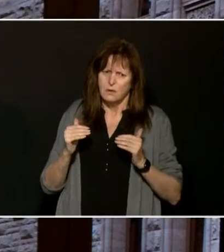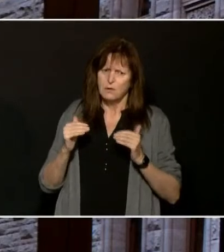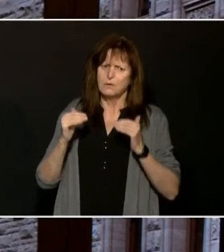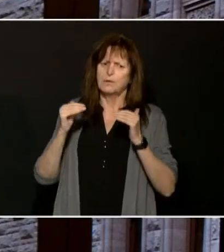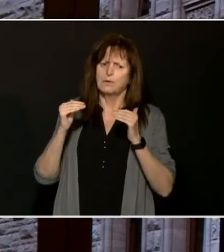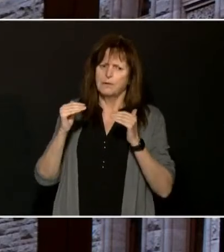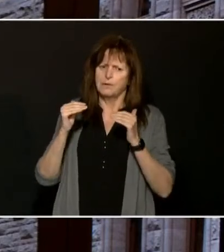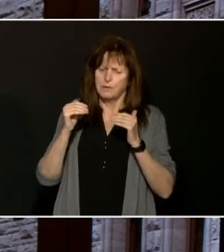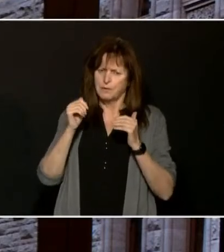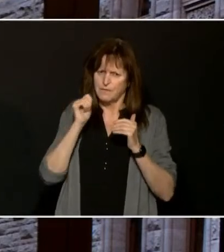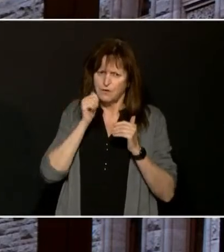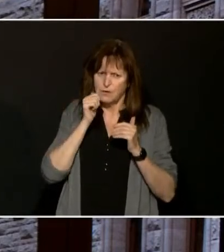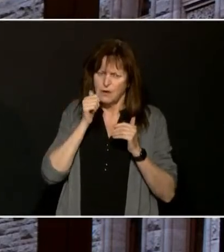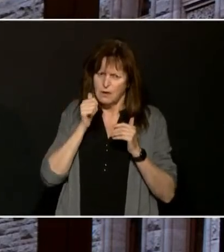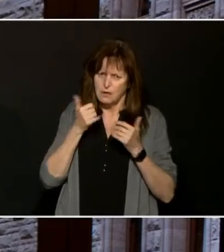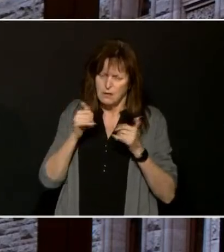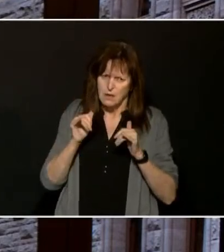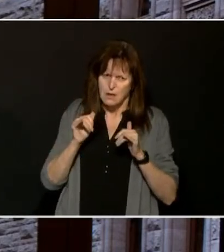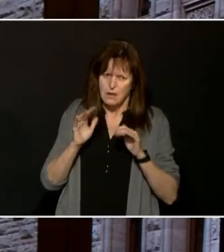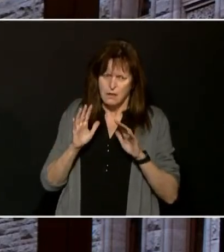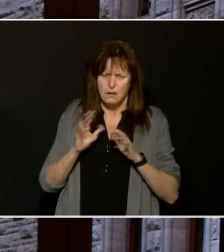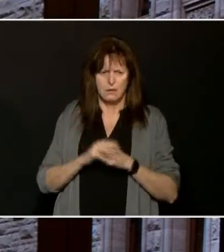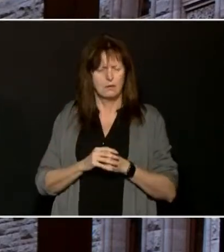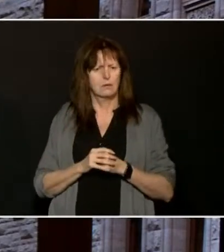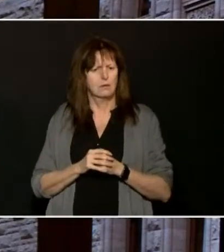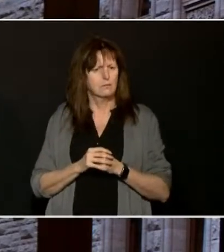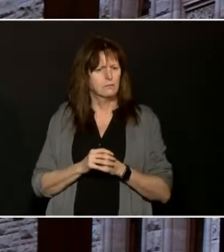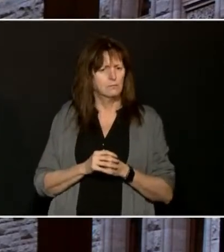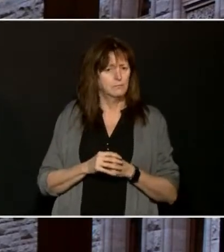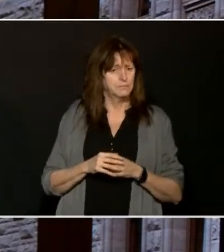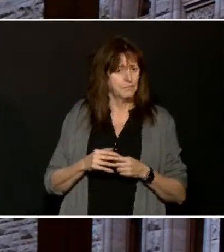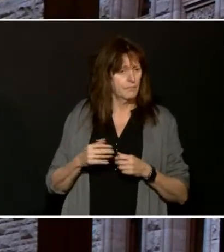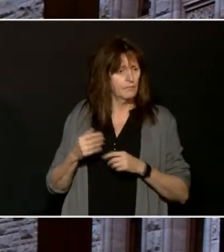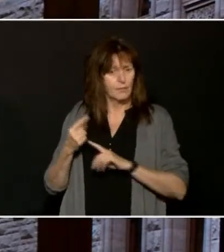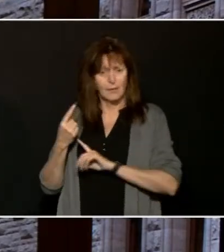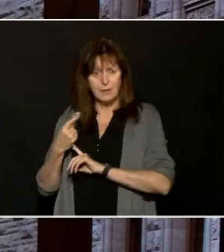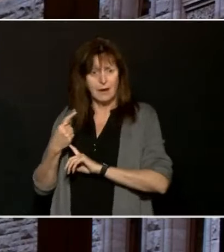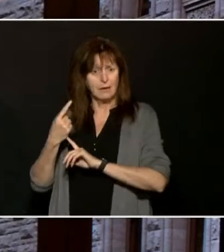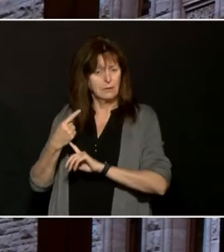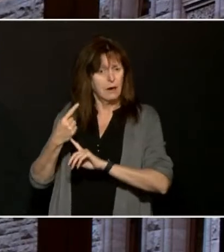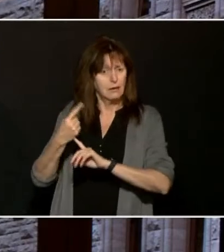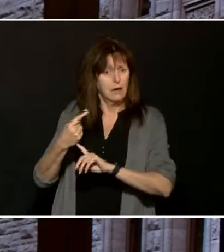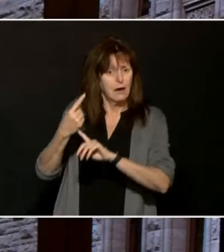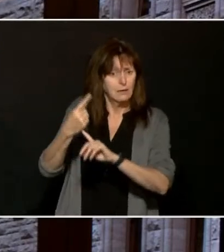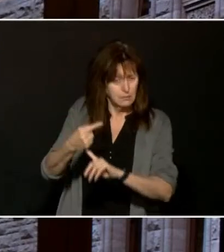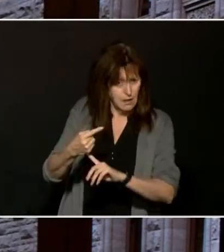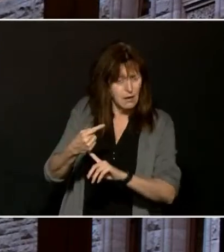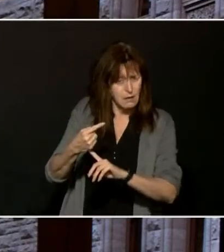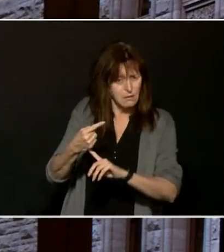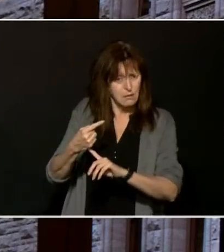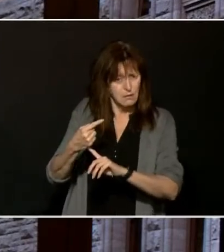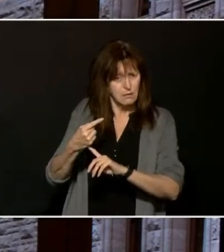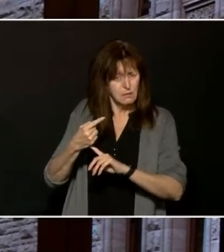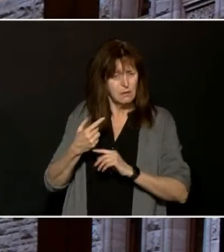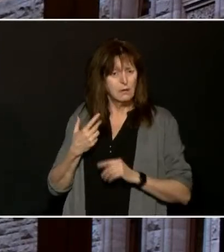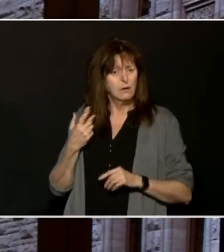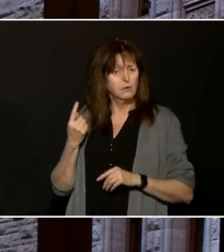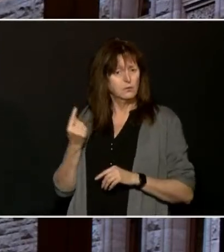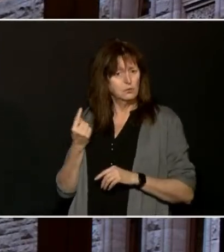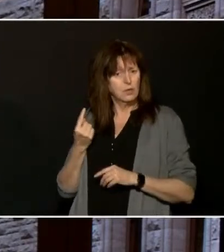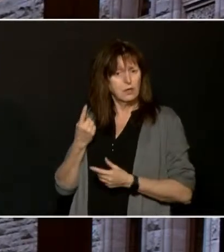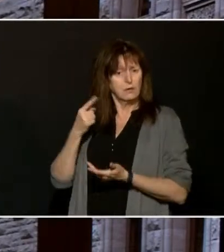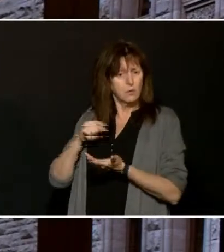day. Looking at the days of the week, we had 1,616 cases on Tuesday,